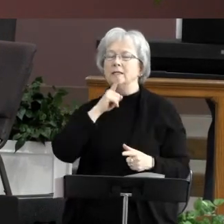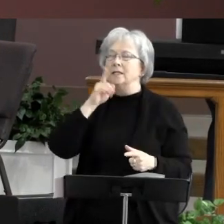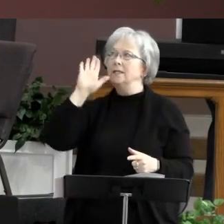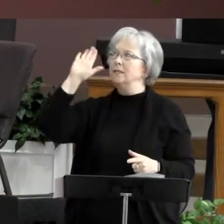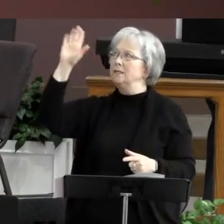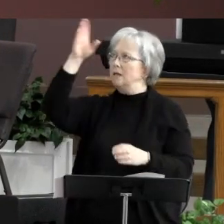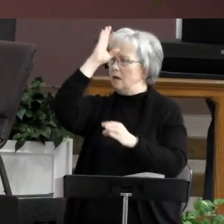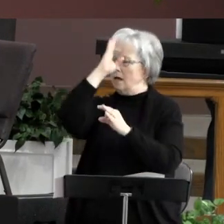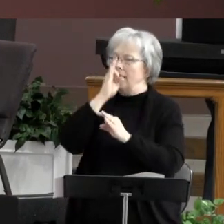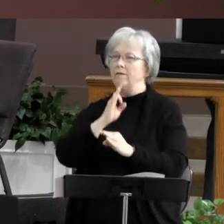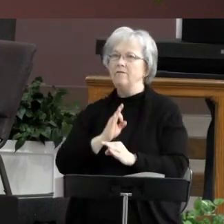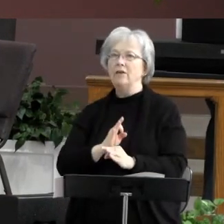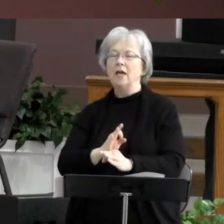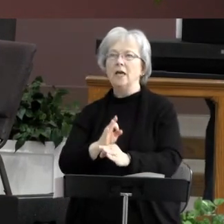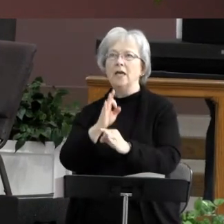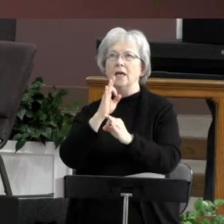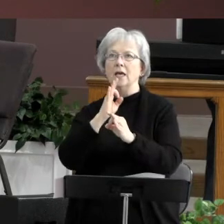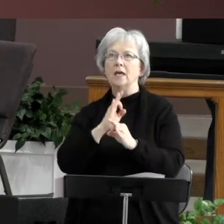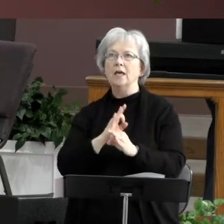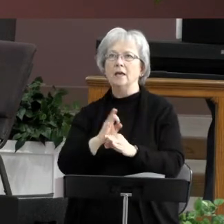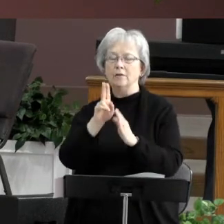Great is Thy